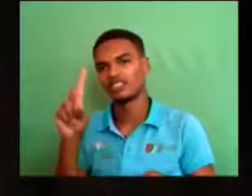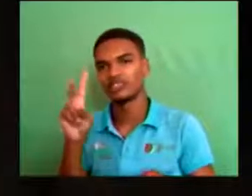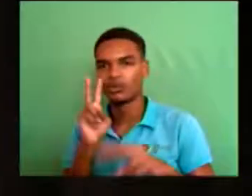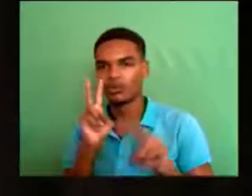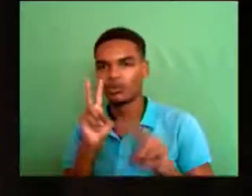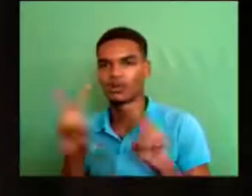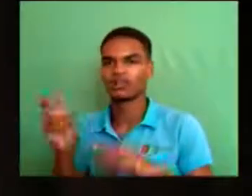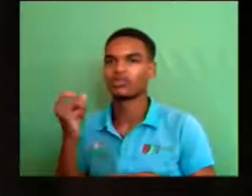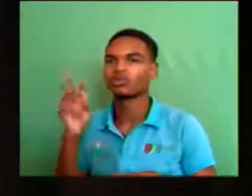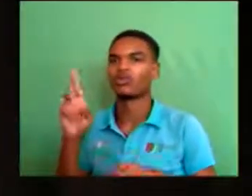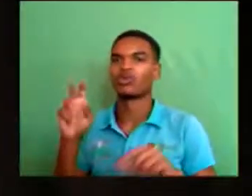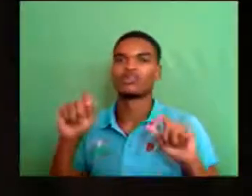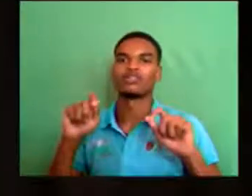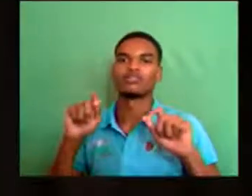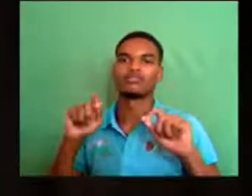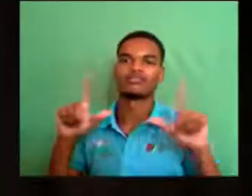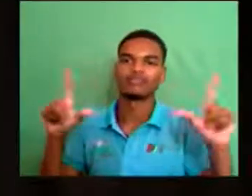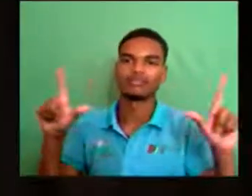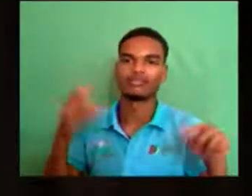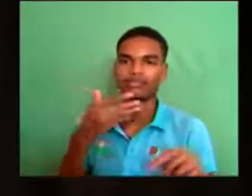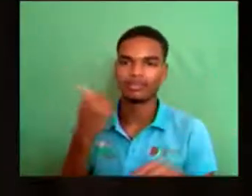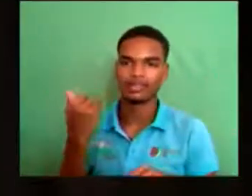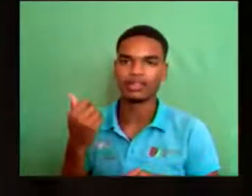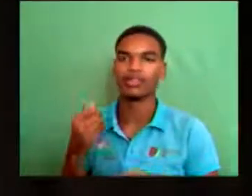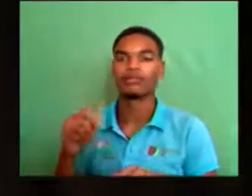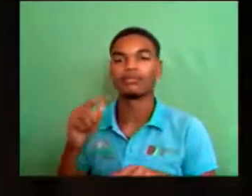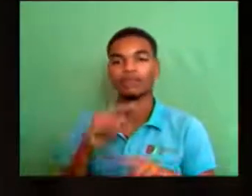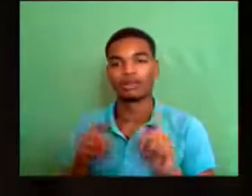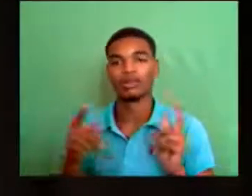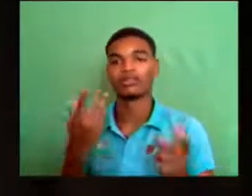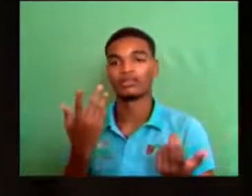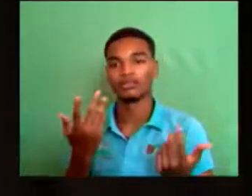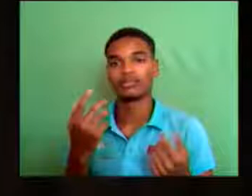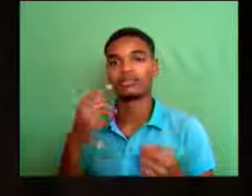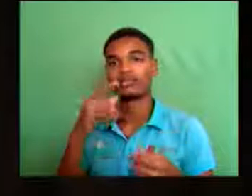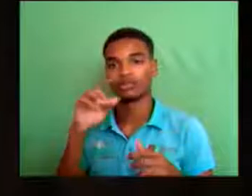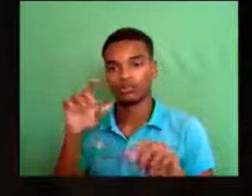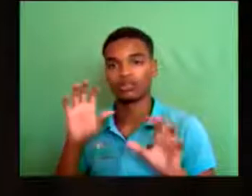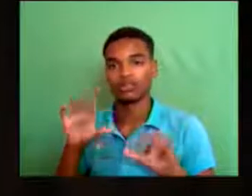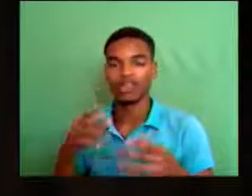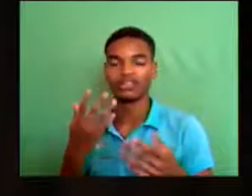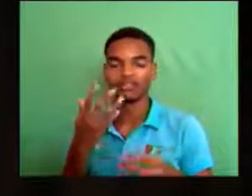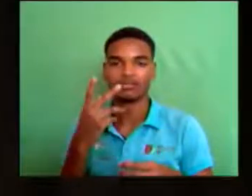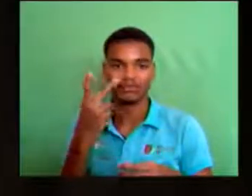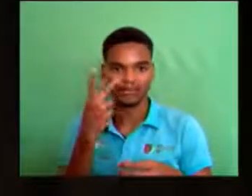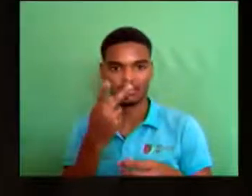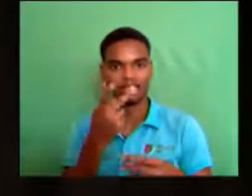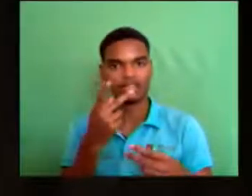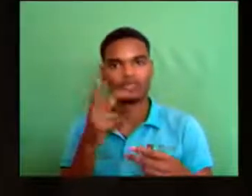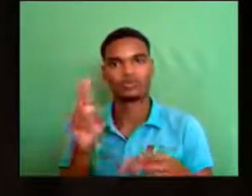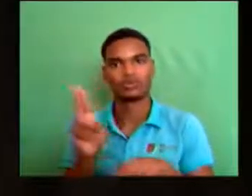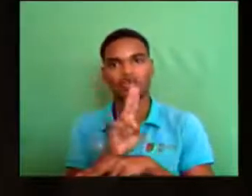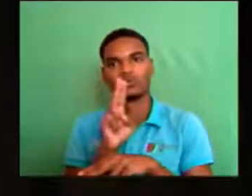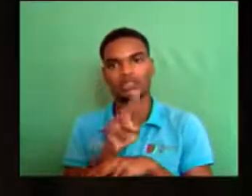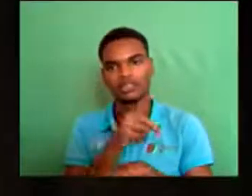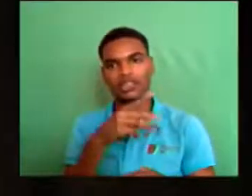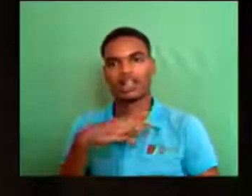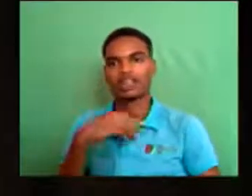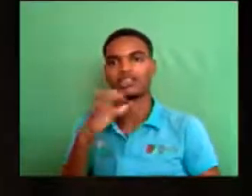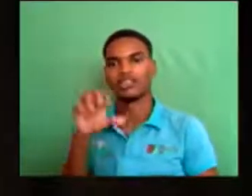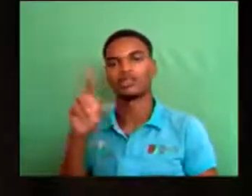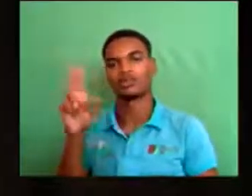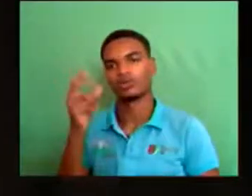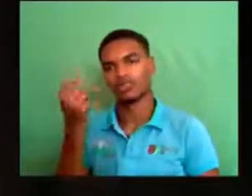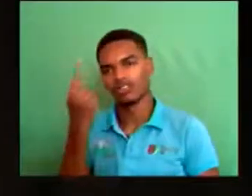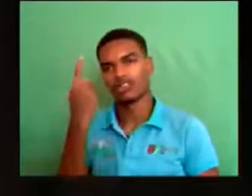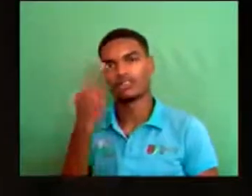or whatever. But they could actually experience it. And so they sort of had an understanding. But then we also played